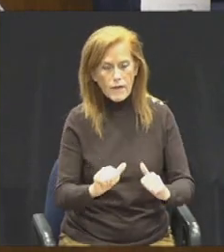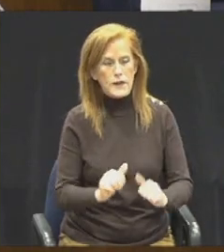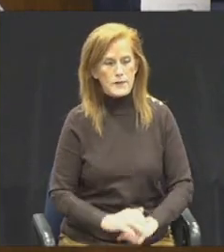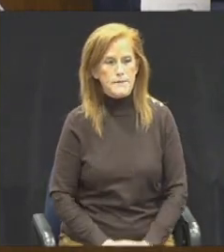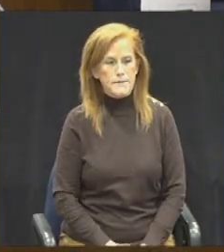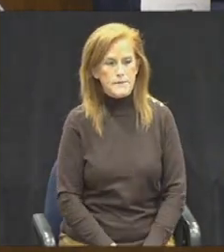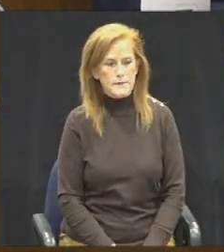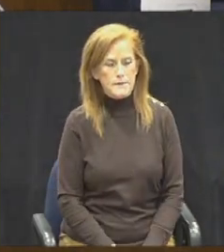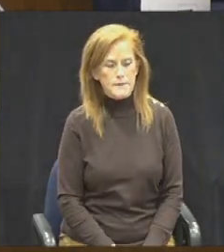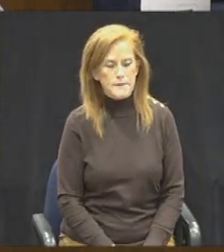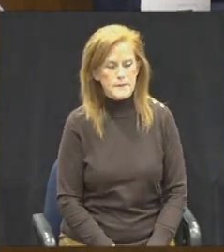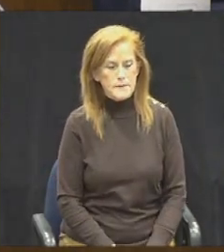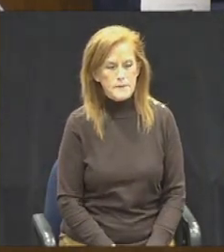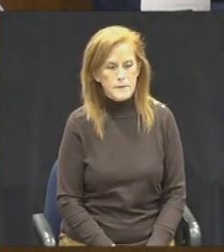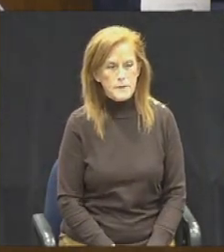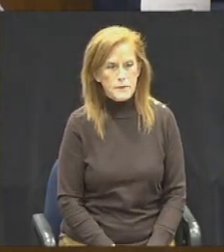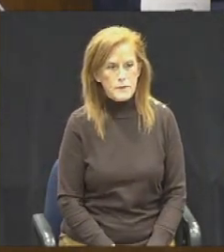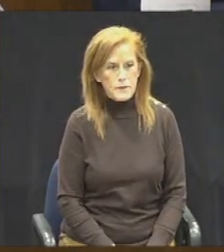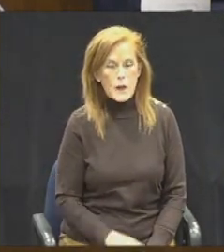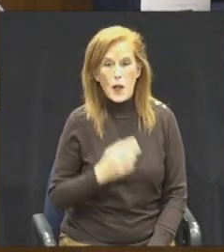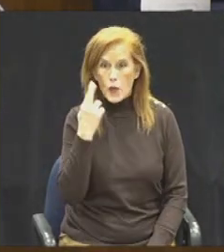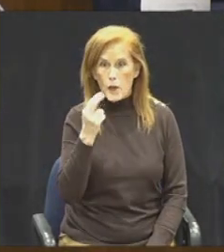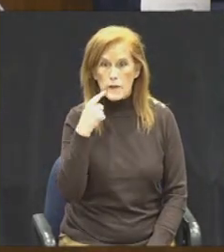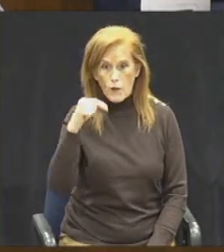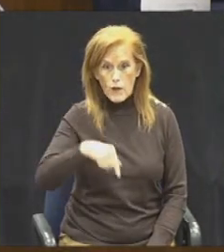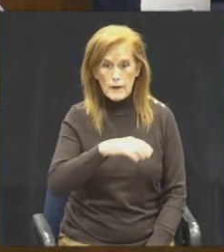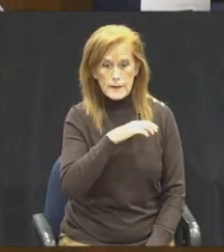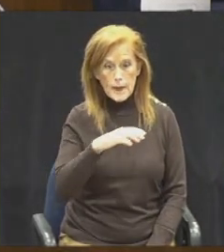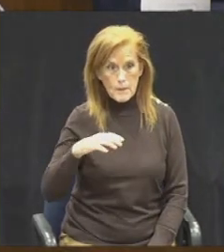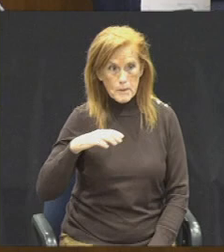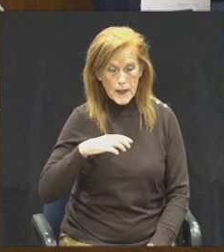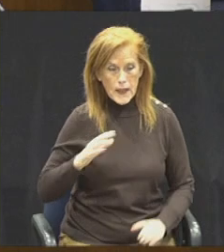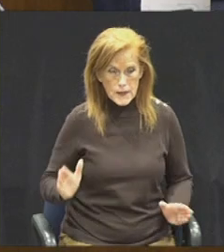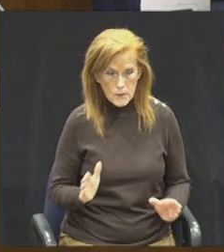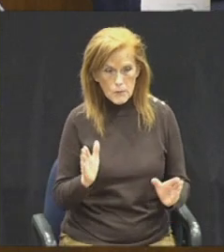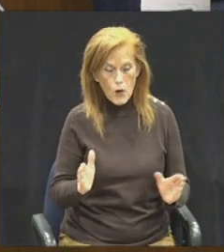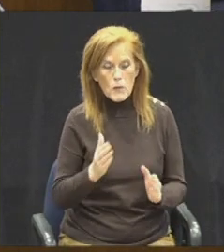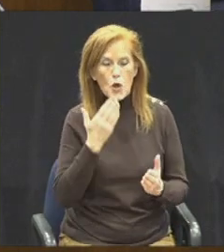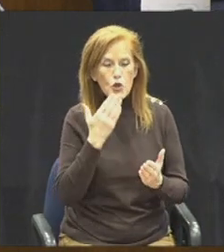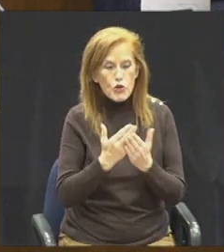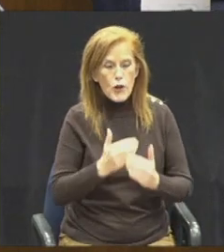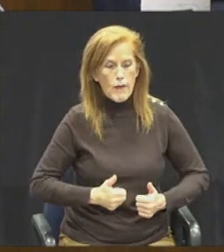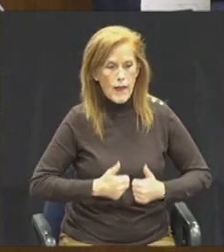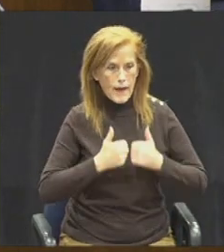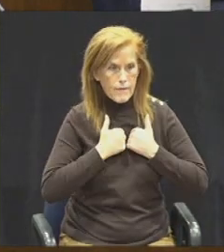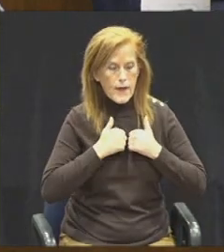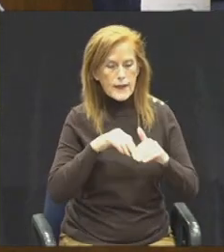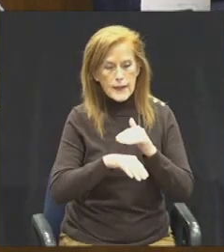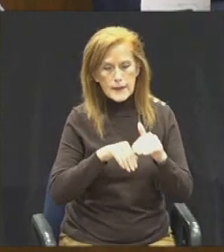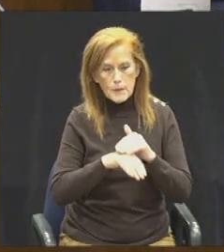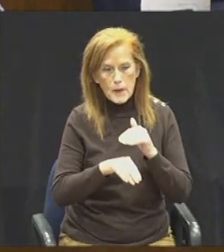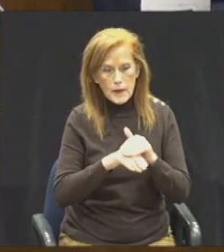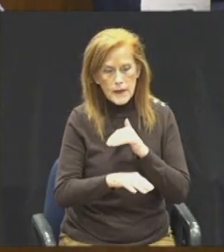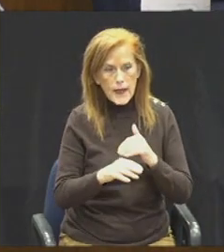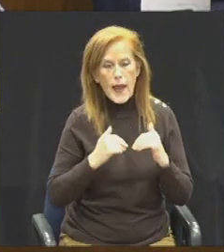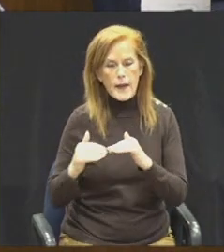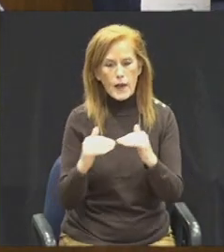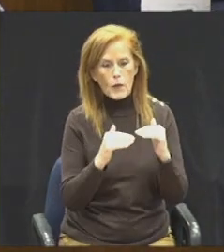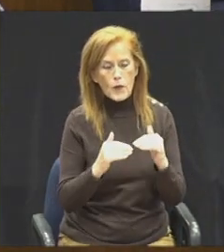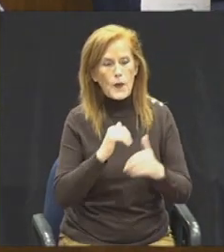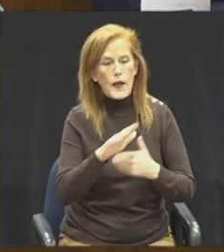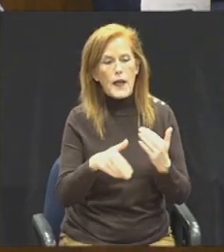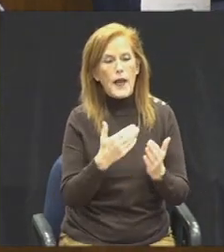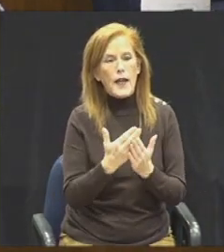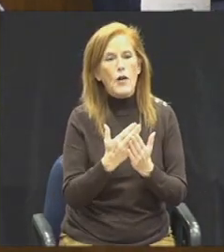All right, so our purpose is to promote quality of life, accessibility, and equity in